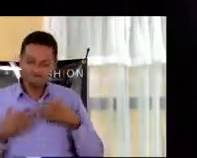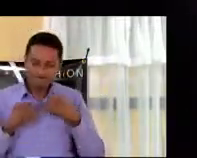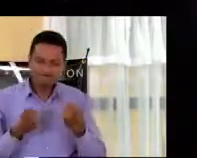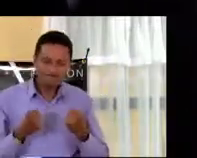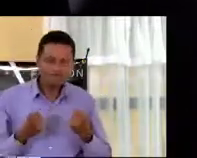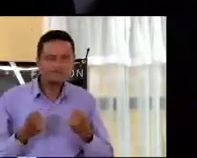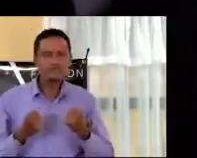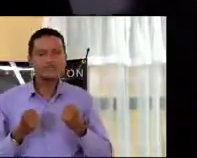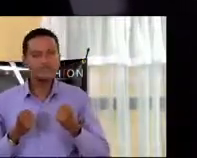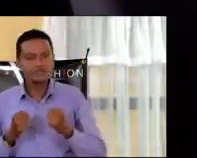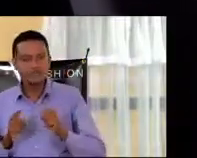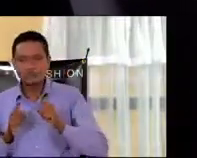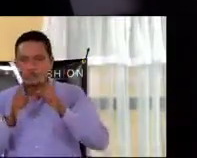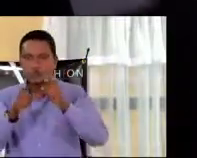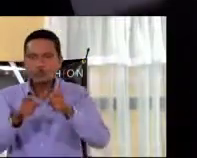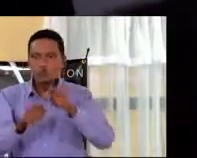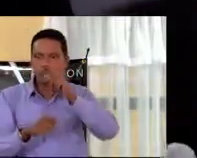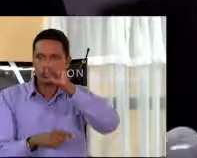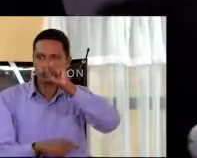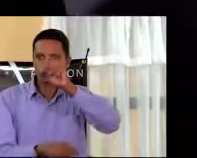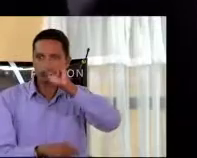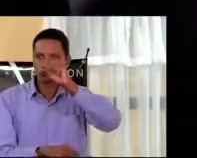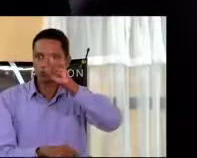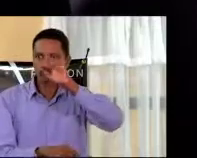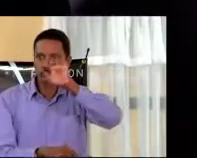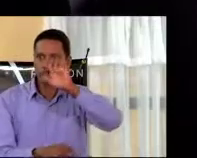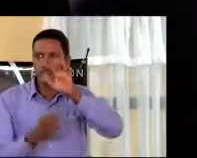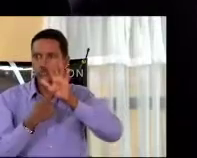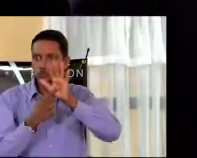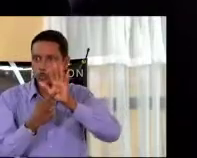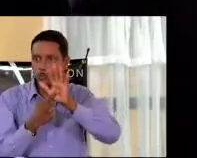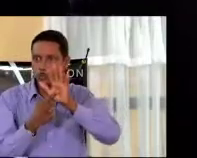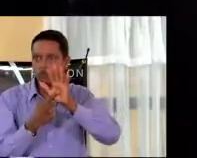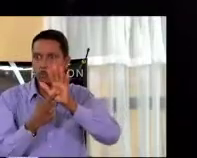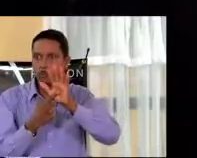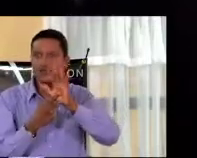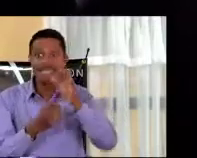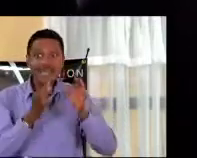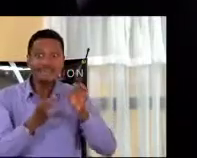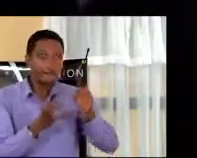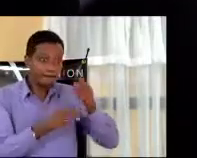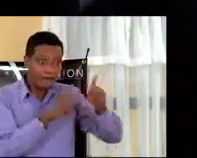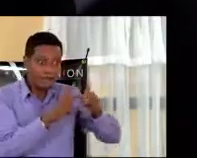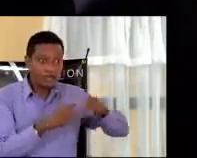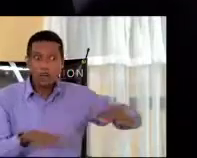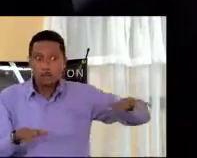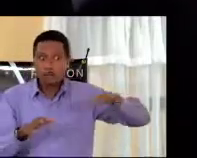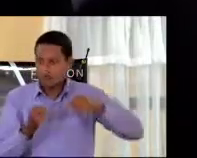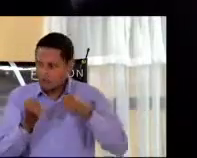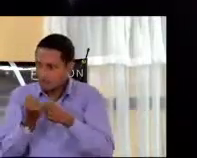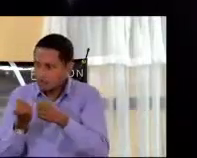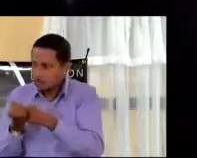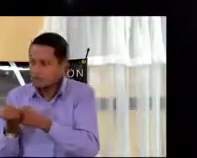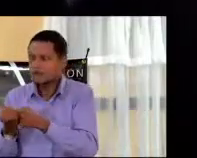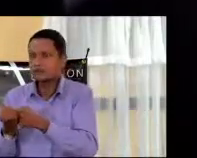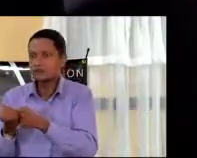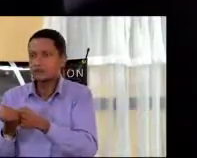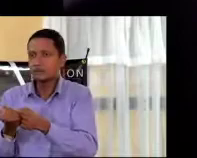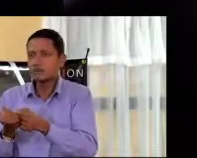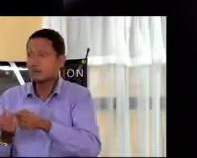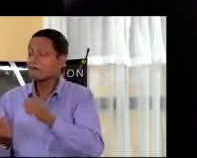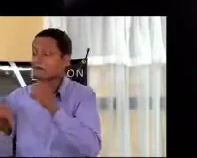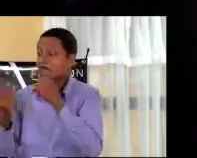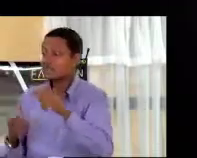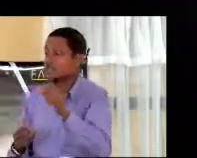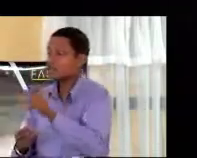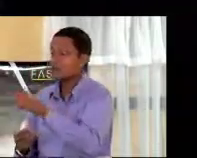have the confidence to go to the trade show and stuff once there's support from the community. Because what I've realized is a lot of my customers, they don't know